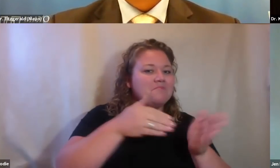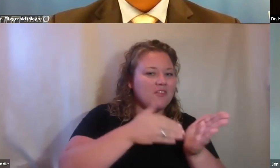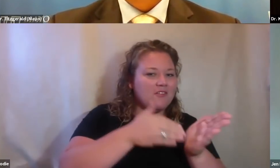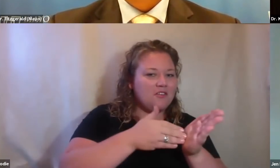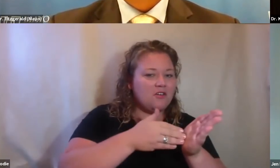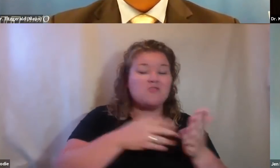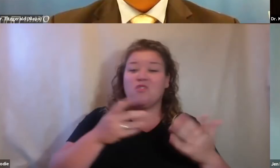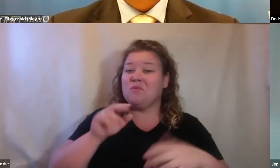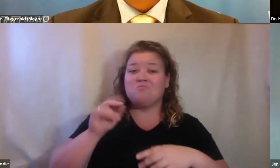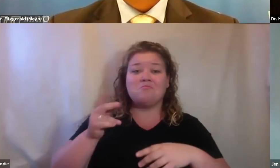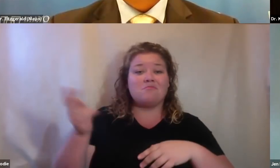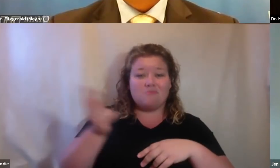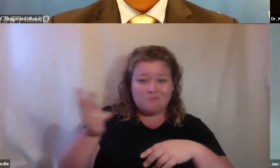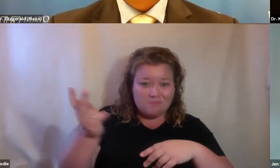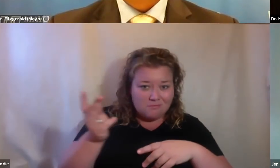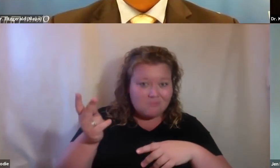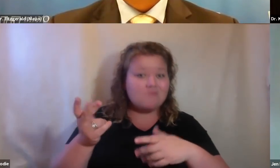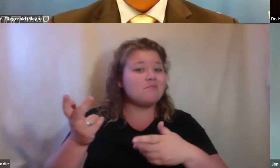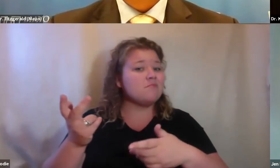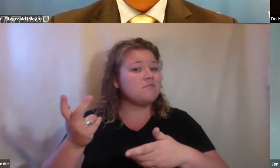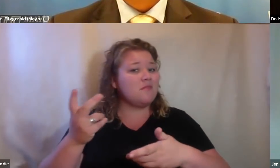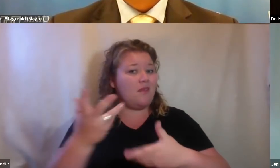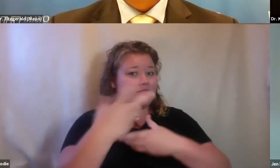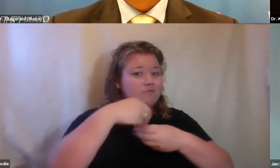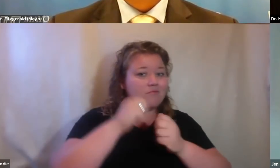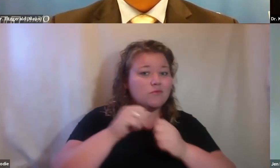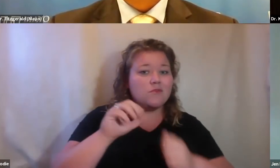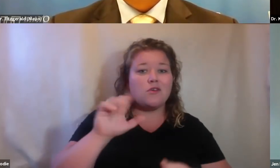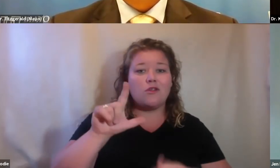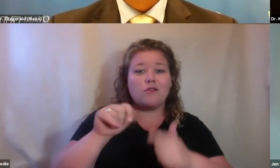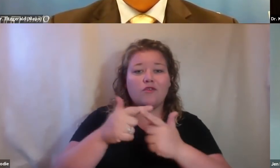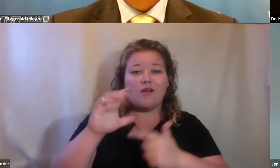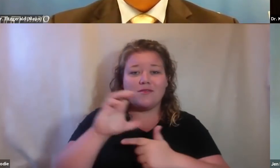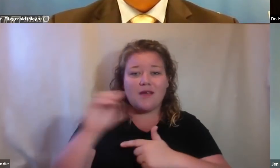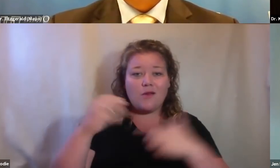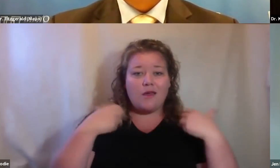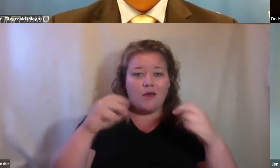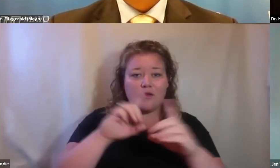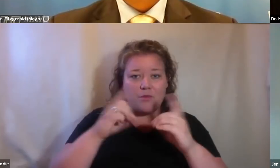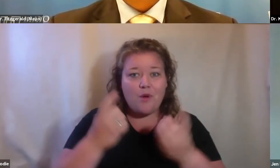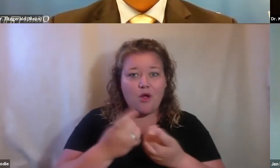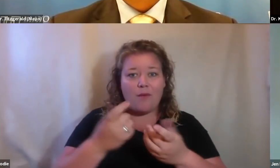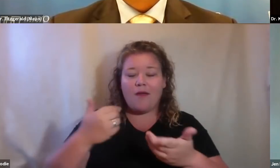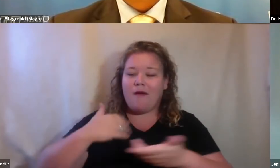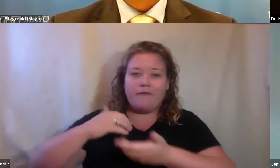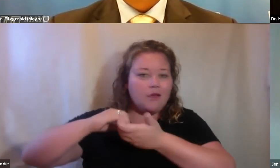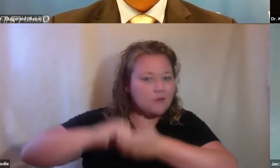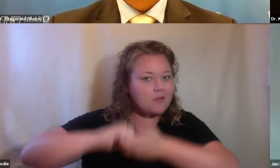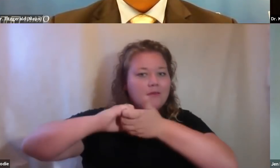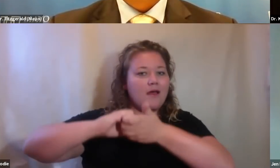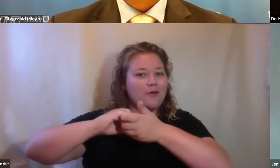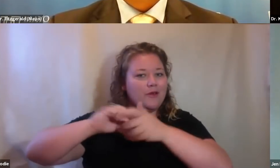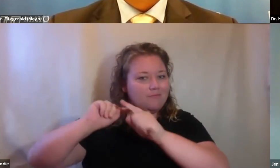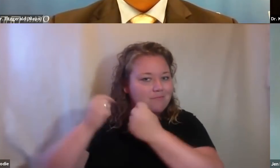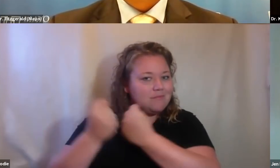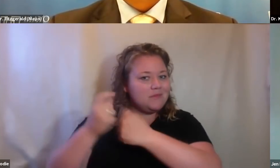Clinic Health System, Gunderson Health System, and La Crosse County, the health department. So we're really glad to be a part of this collaborative to